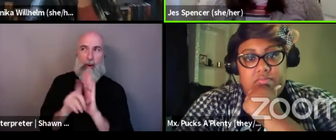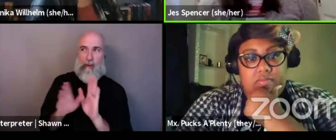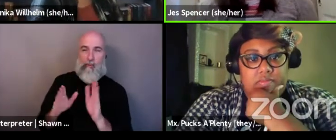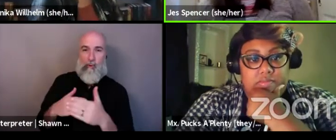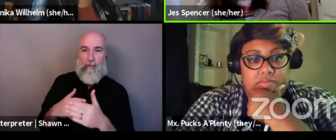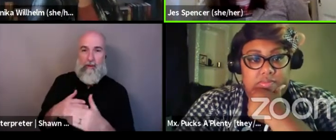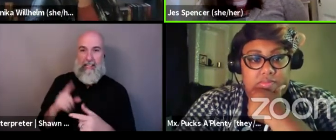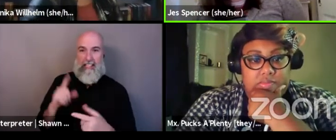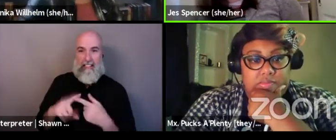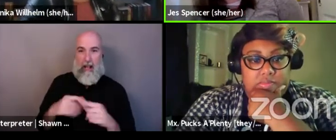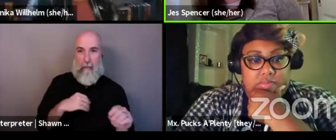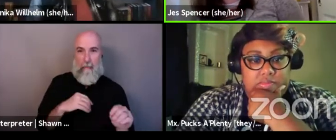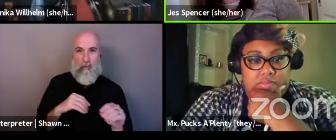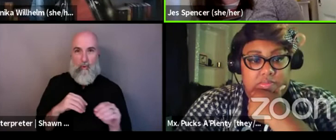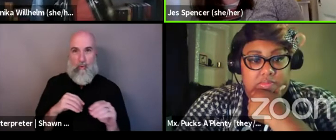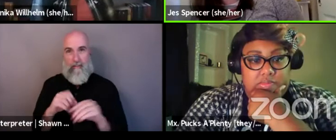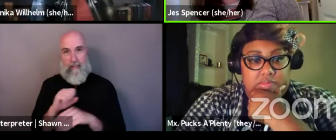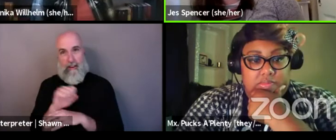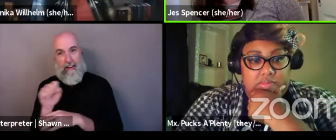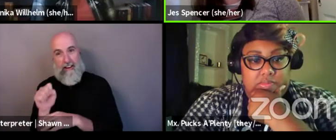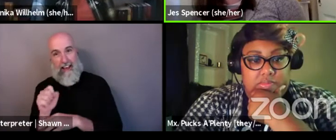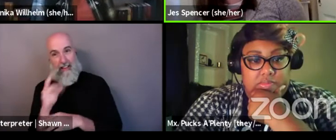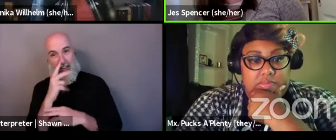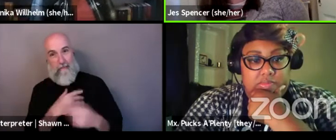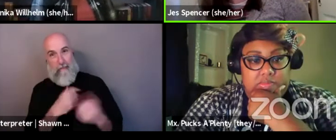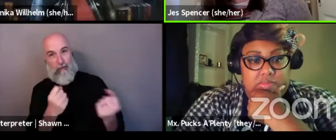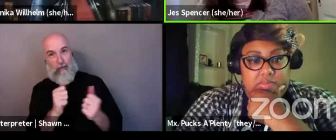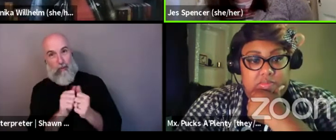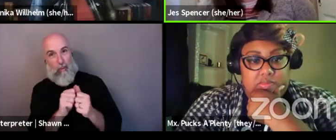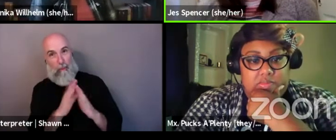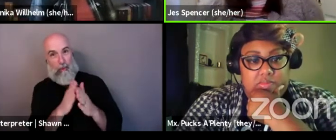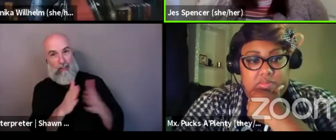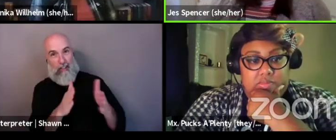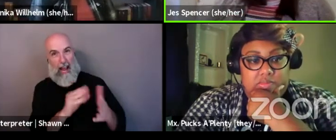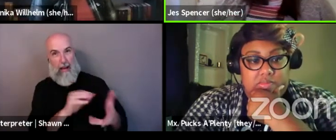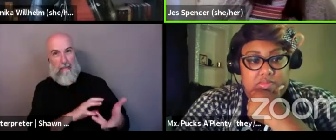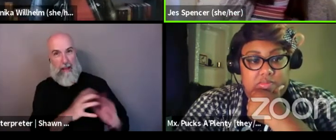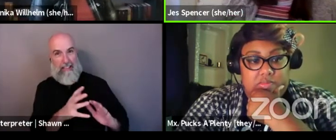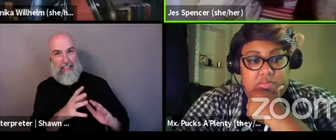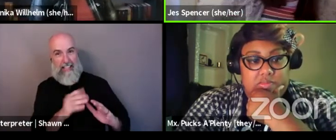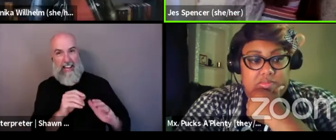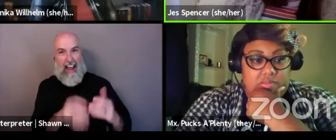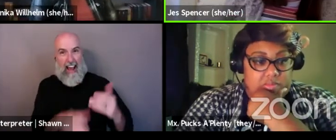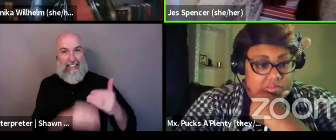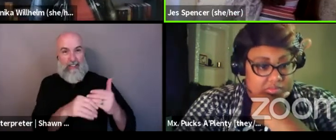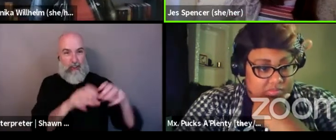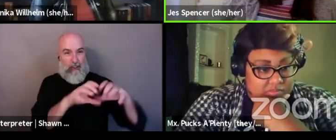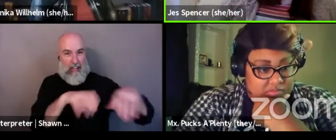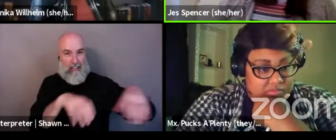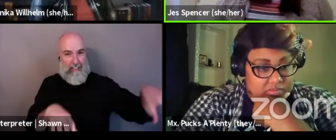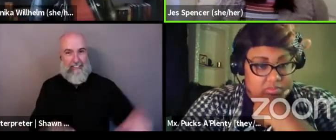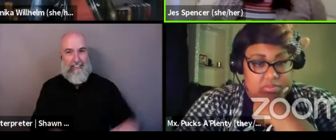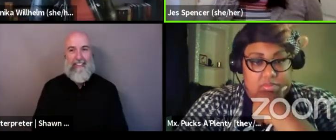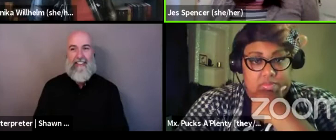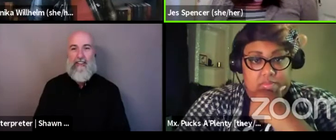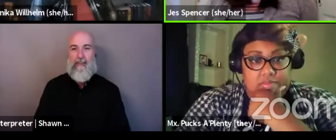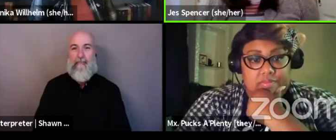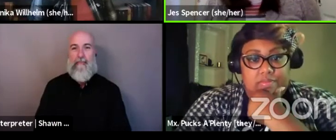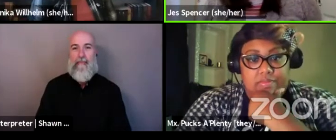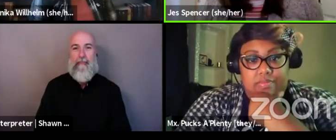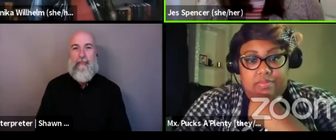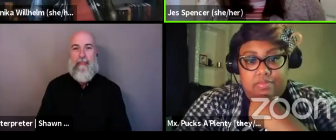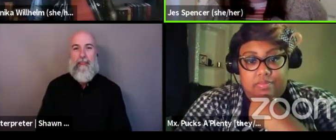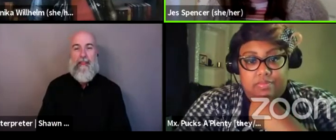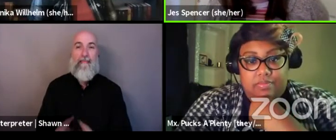until I move, and then you get to see a dresser with a lot of books and mess and additional tchotchkes on it.